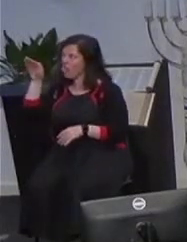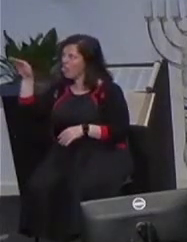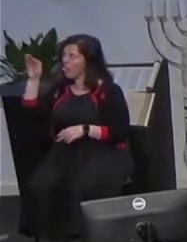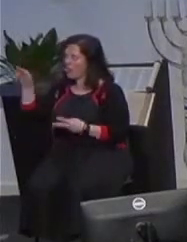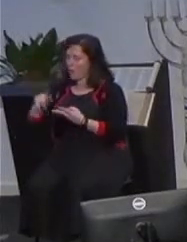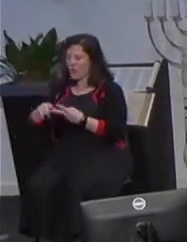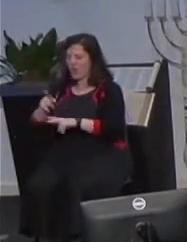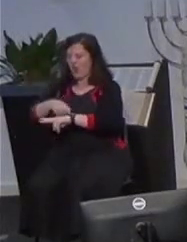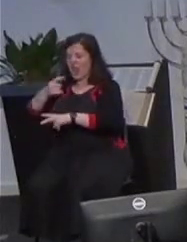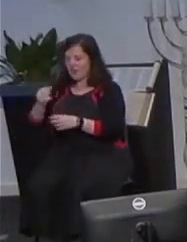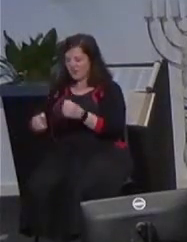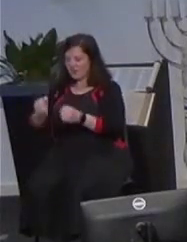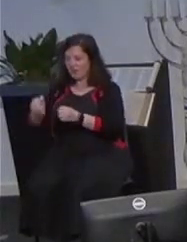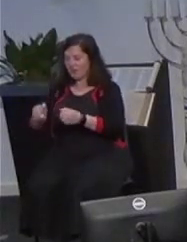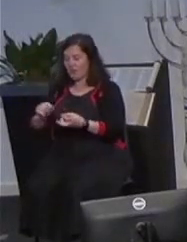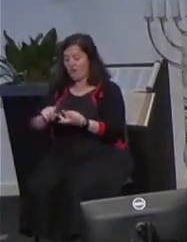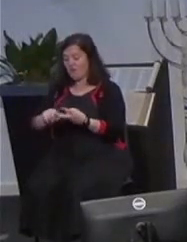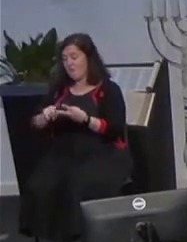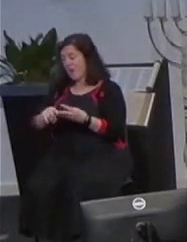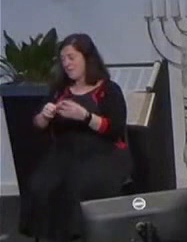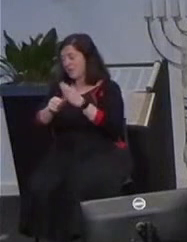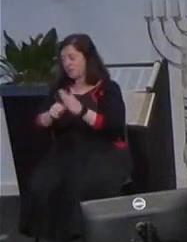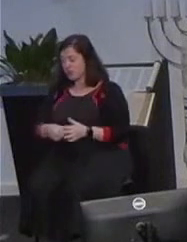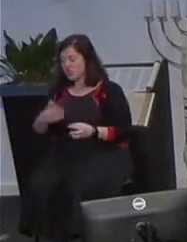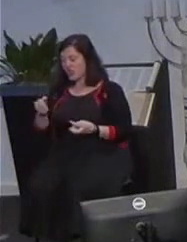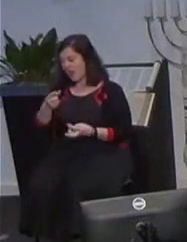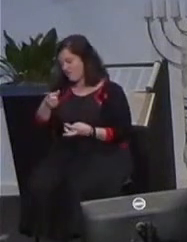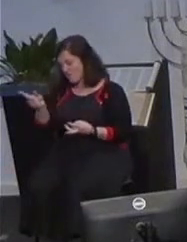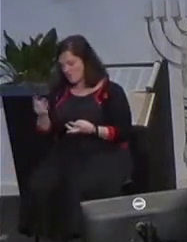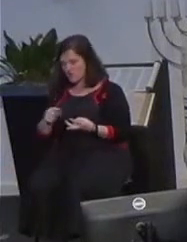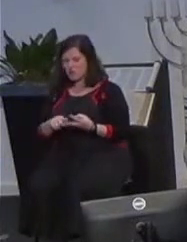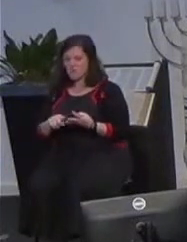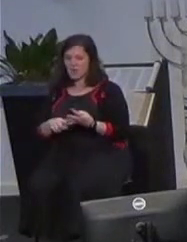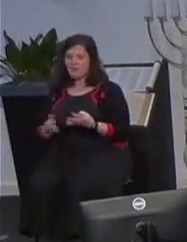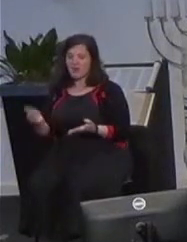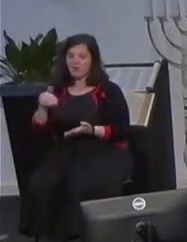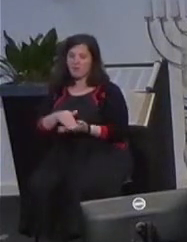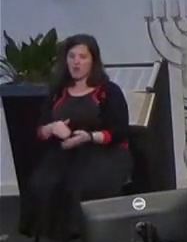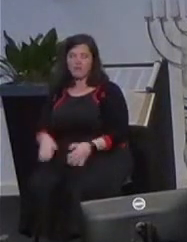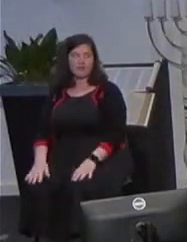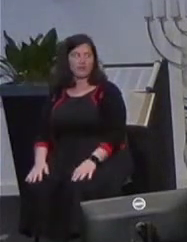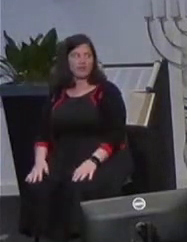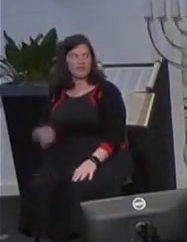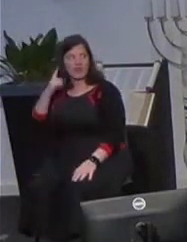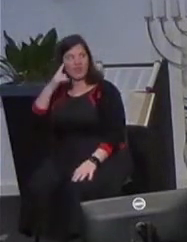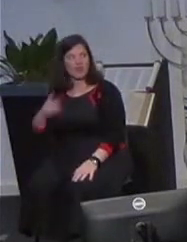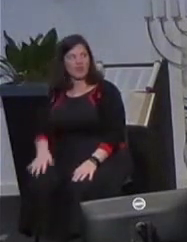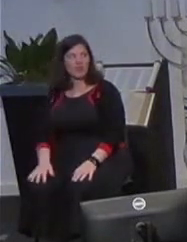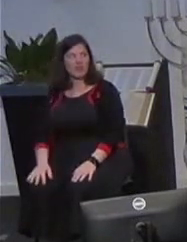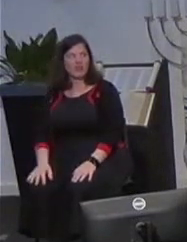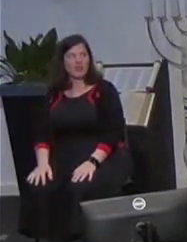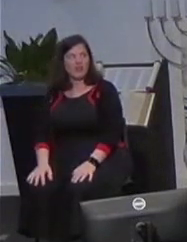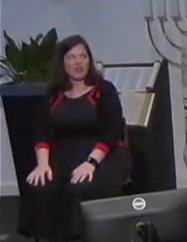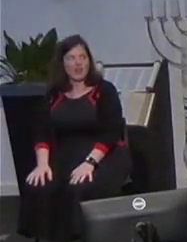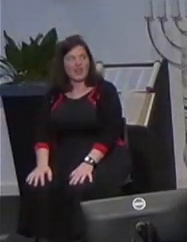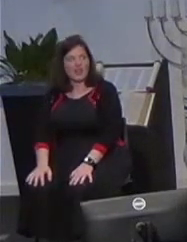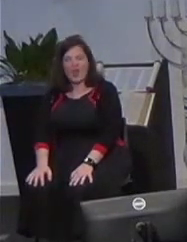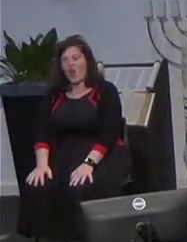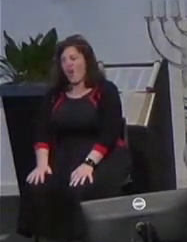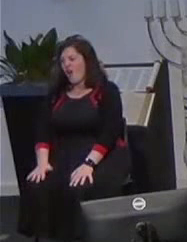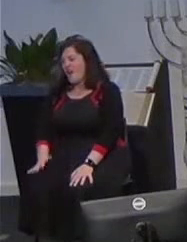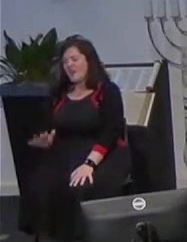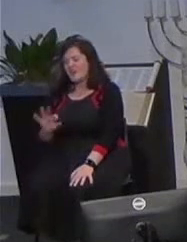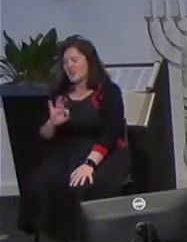been struggling with a bit of depression or whatever during the week. Maybe you get here this morning and you kind of think, I don't feel like